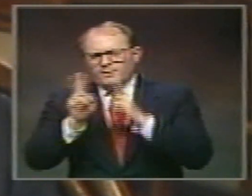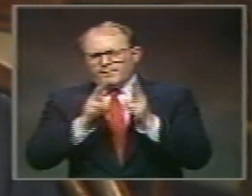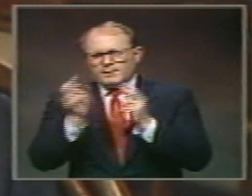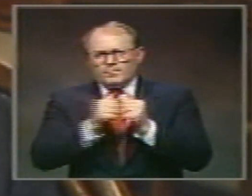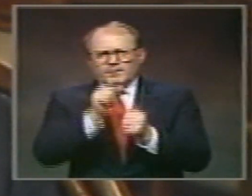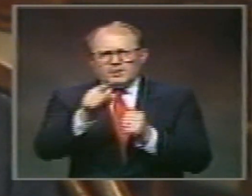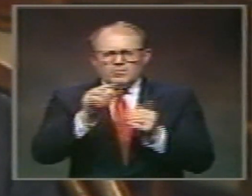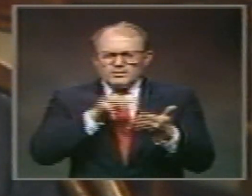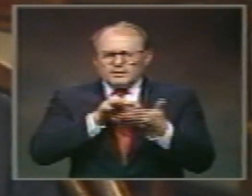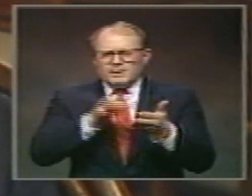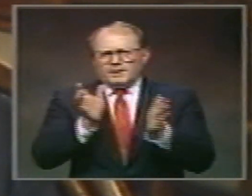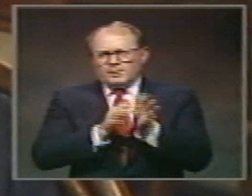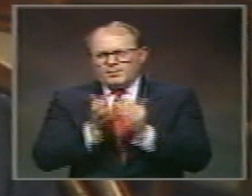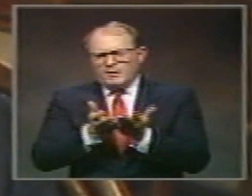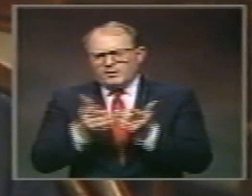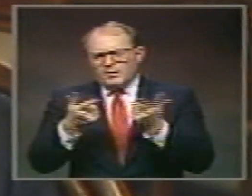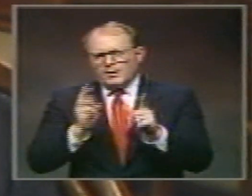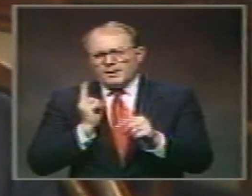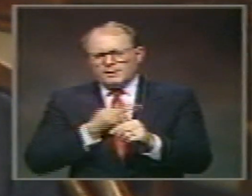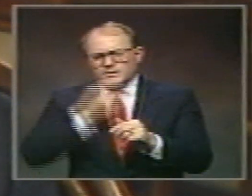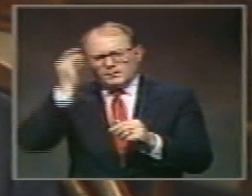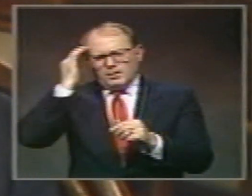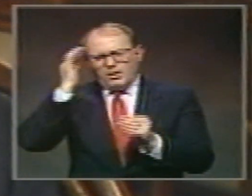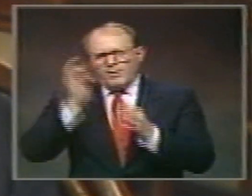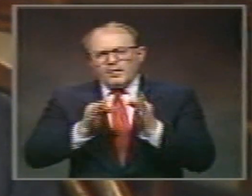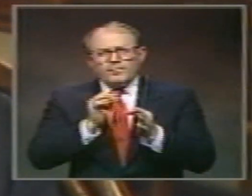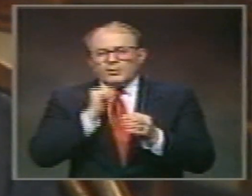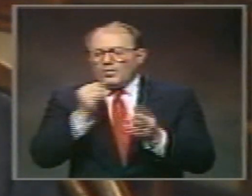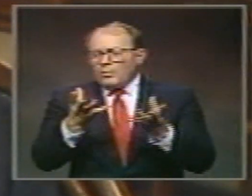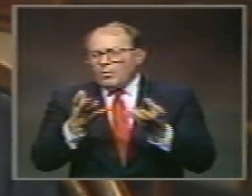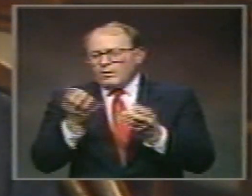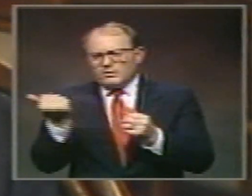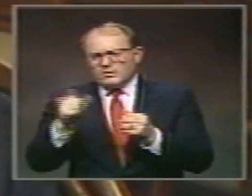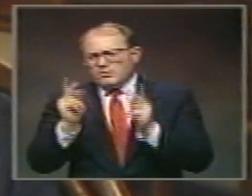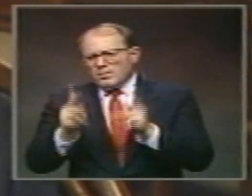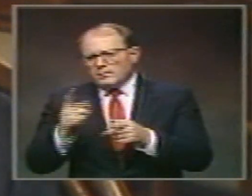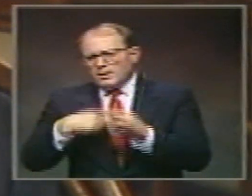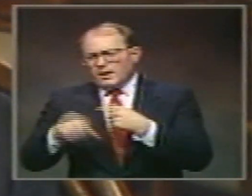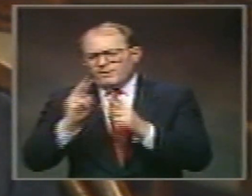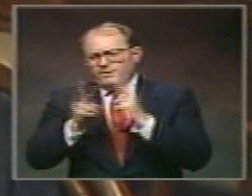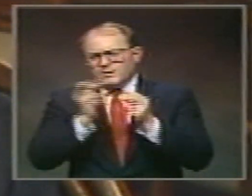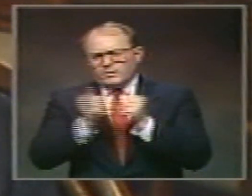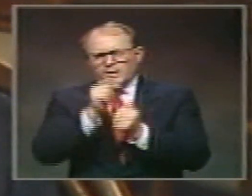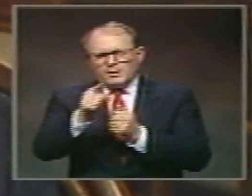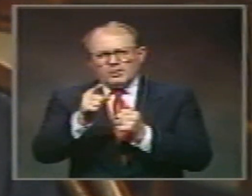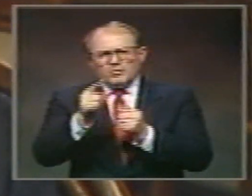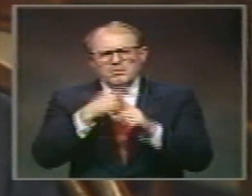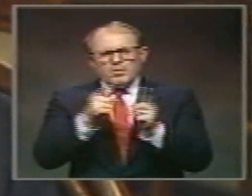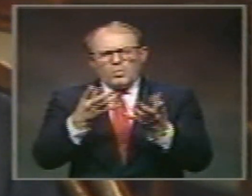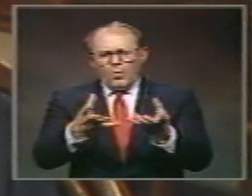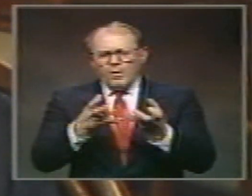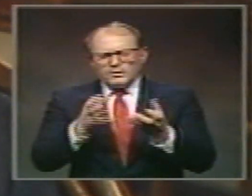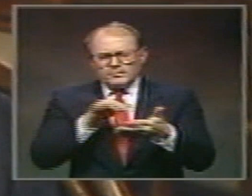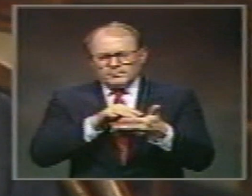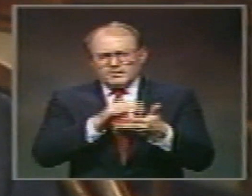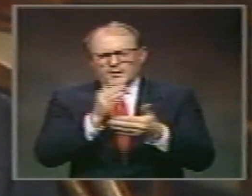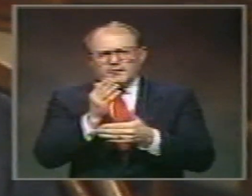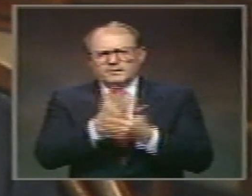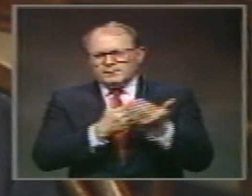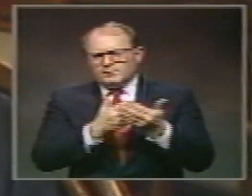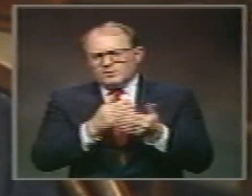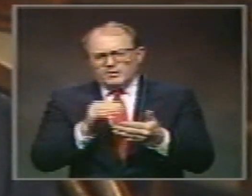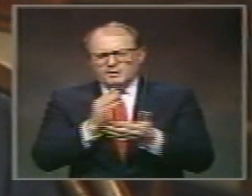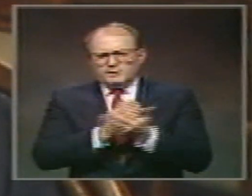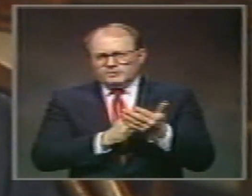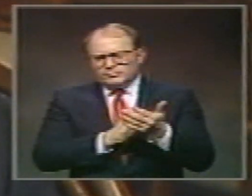and study the Bible with you, let us know. If you don't want anybody coming by your house, but you'd like some study material, we'll understand and